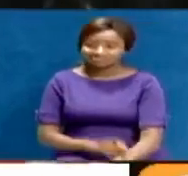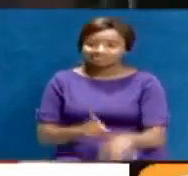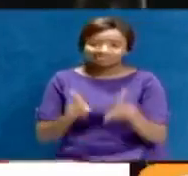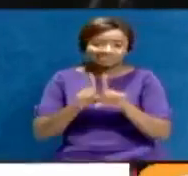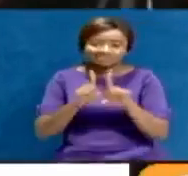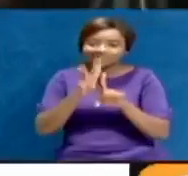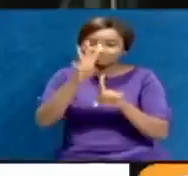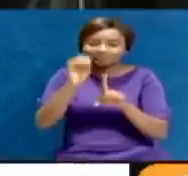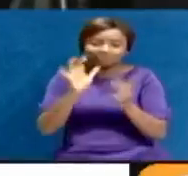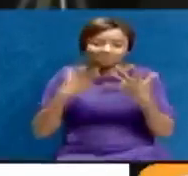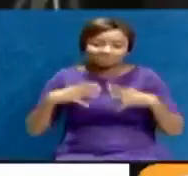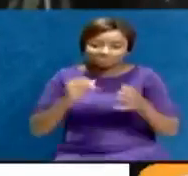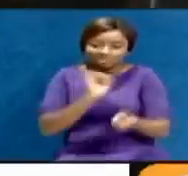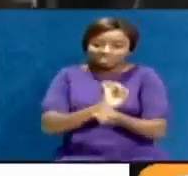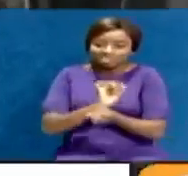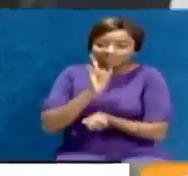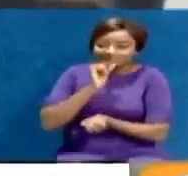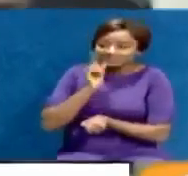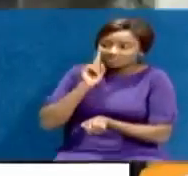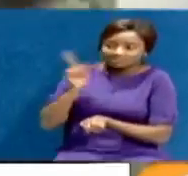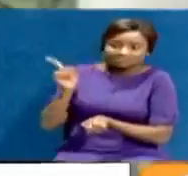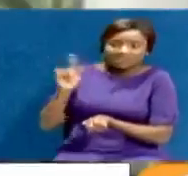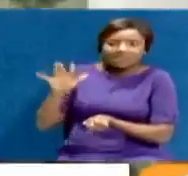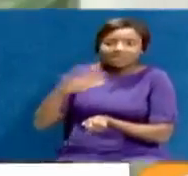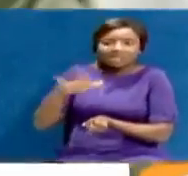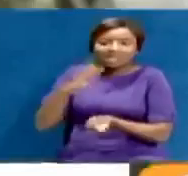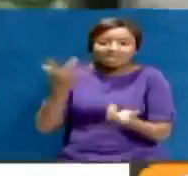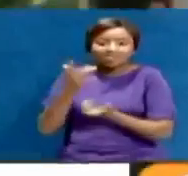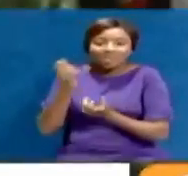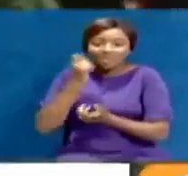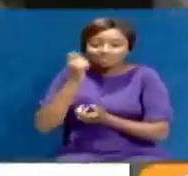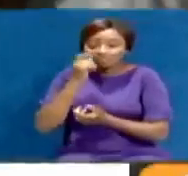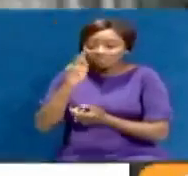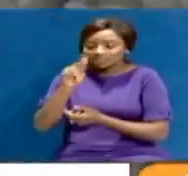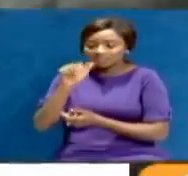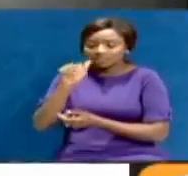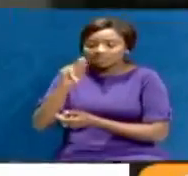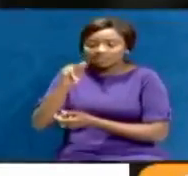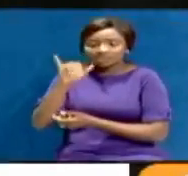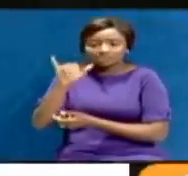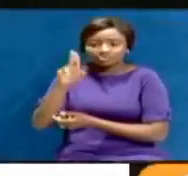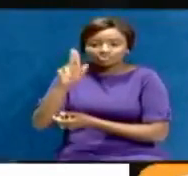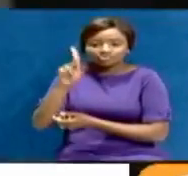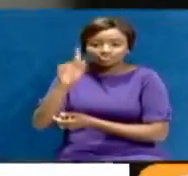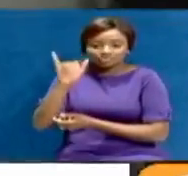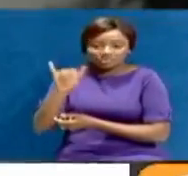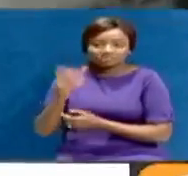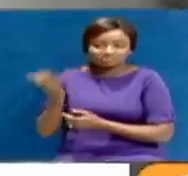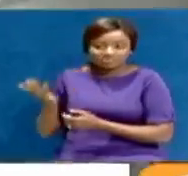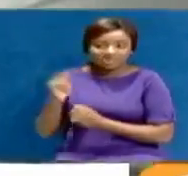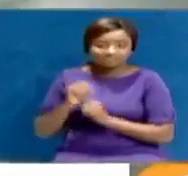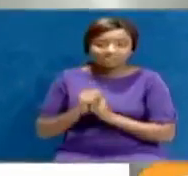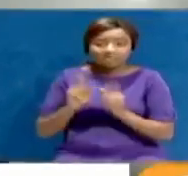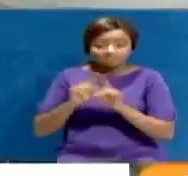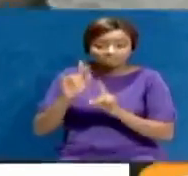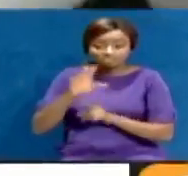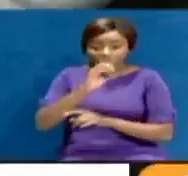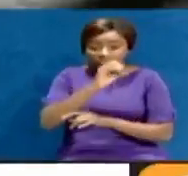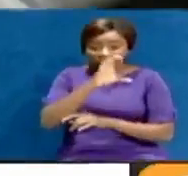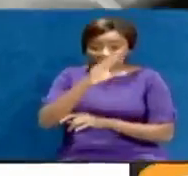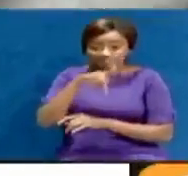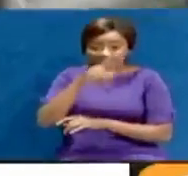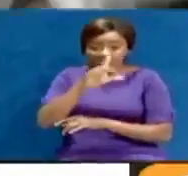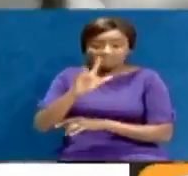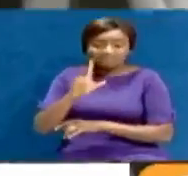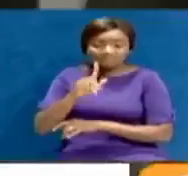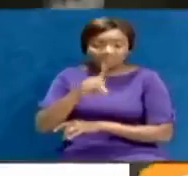Over 40 people were arrested at a drinking joint in Nanyuki during a joint operation by the Deputy Commissioner and the OCPD Laikipia East. Among